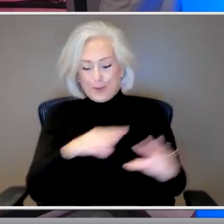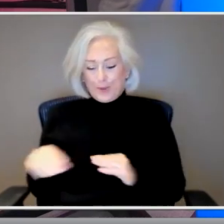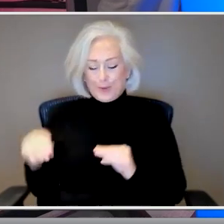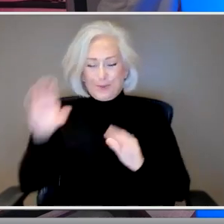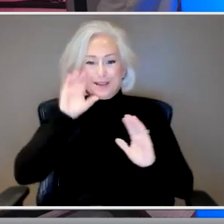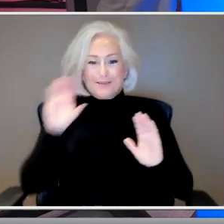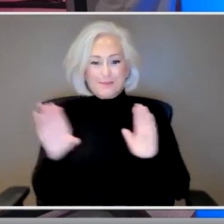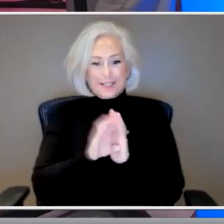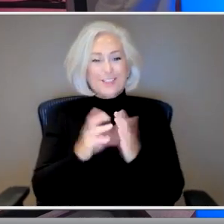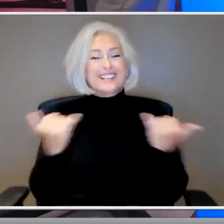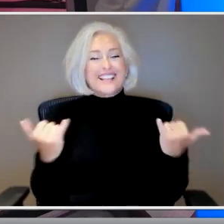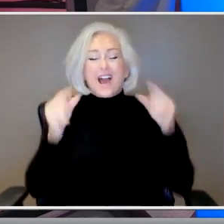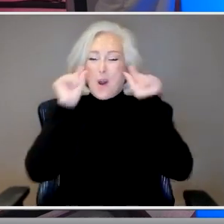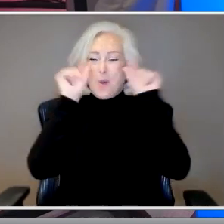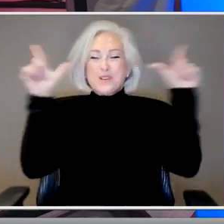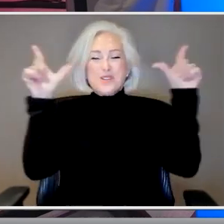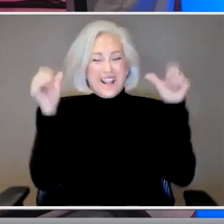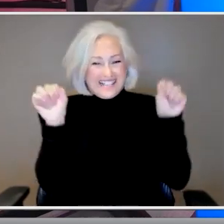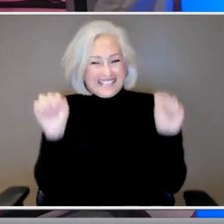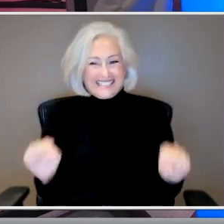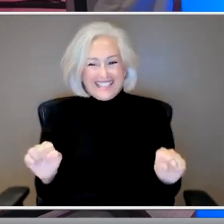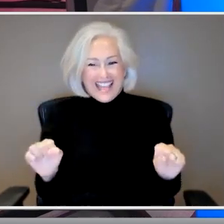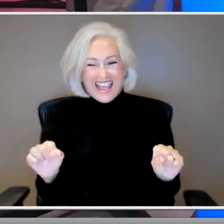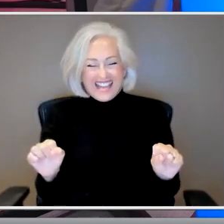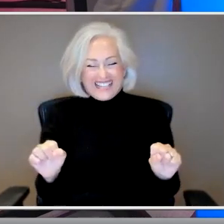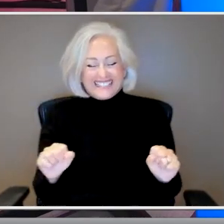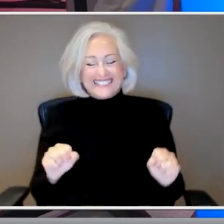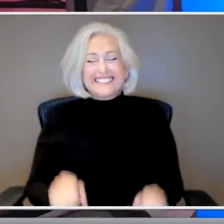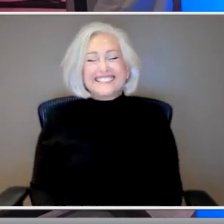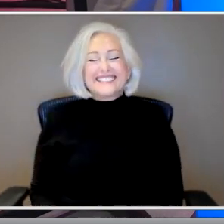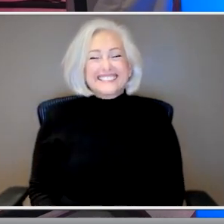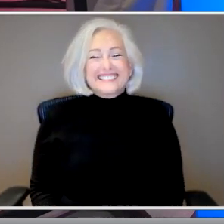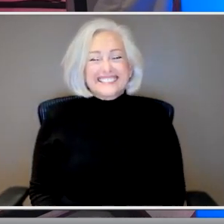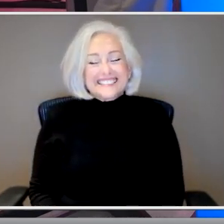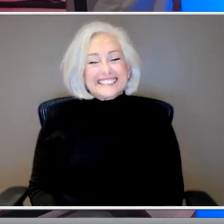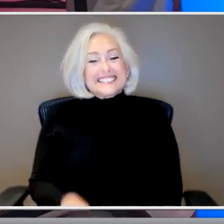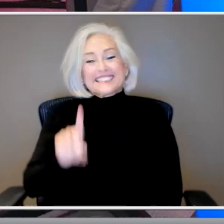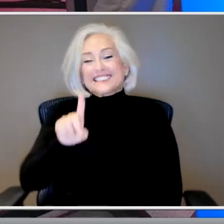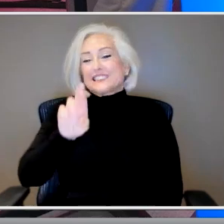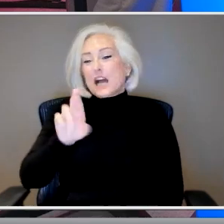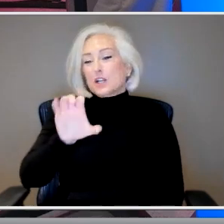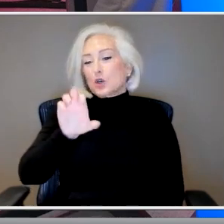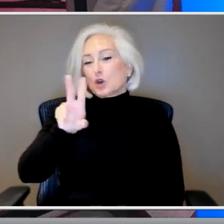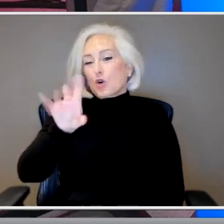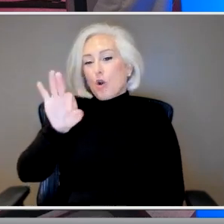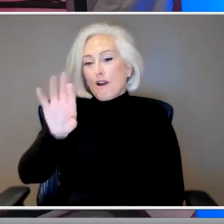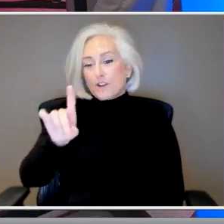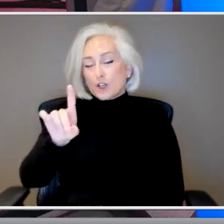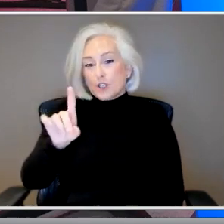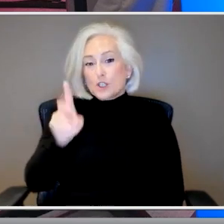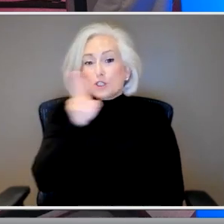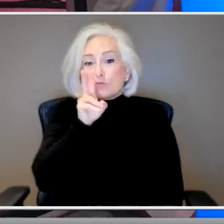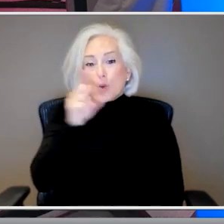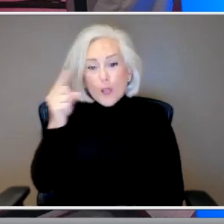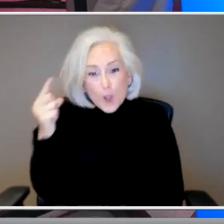it's safe to open your eyes again, my squeamish friends. Dr. Crawford, does smoking always cause this? Have you ever seen this in a